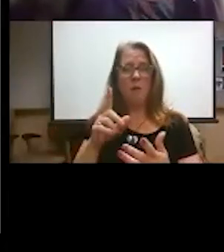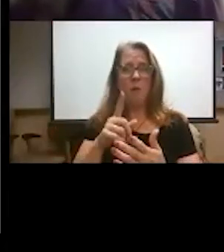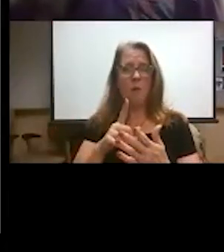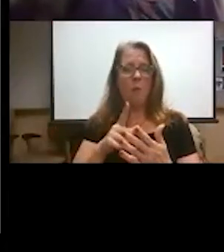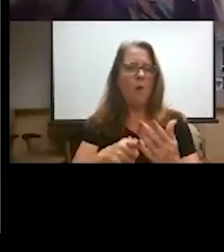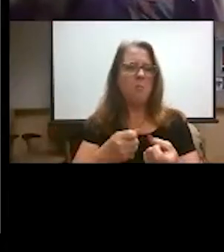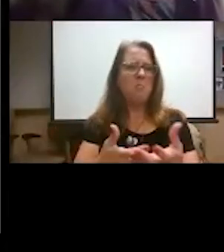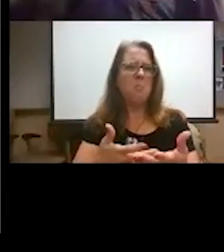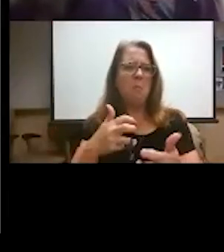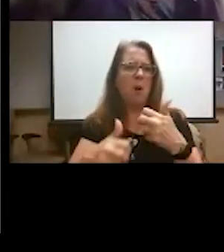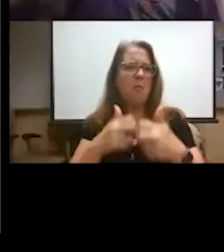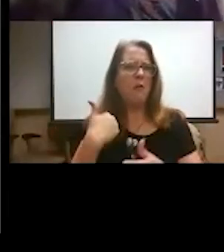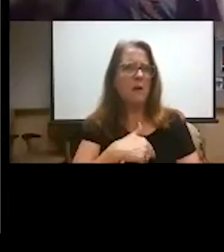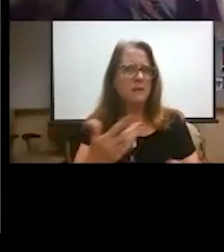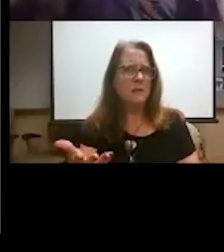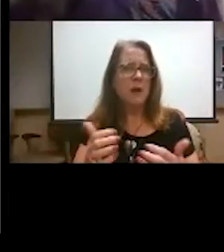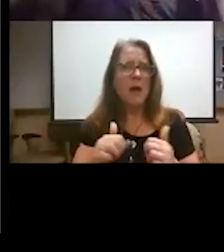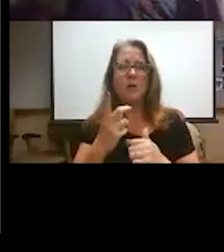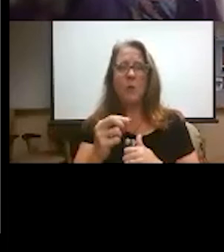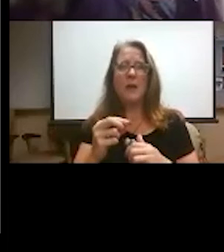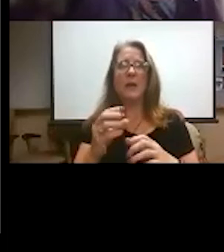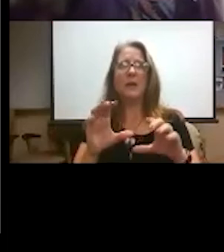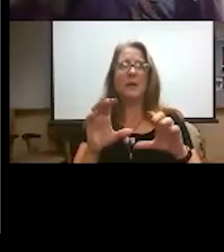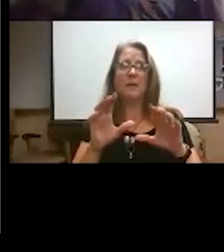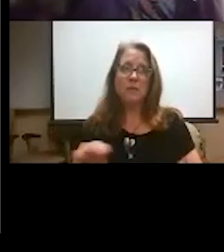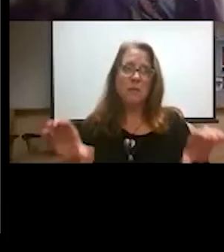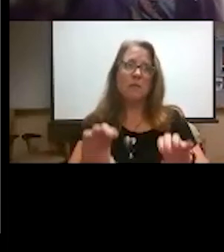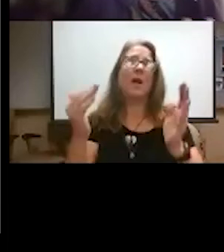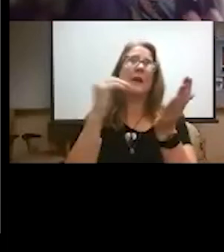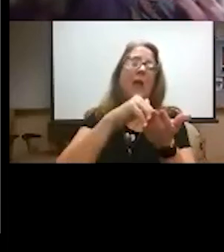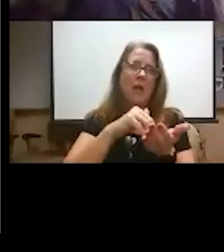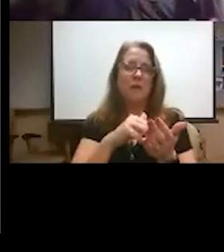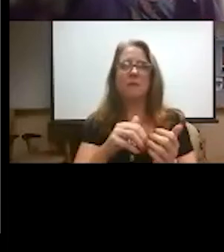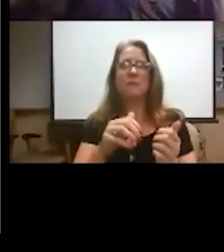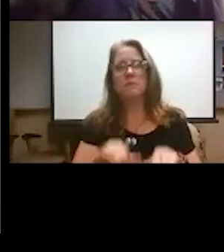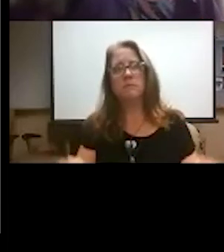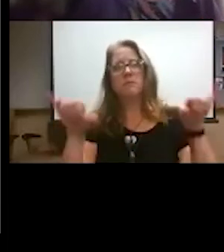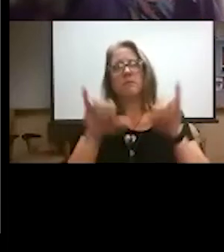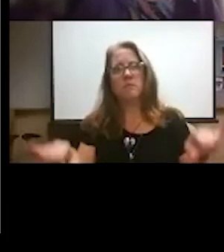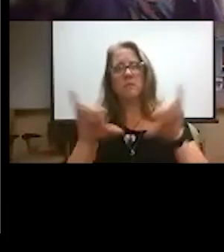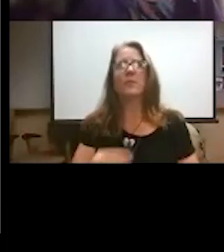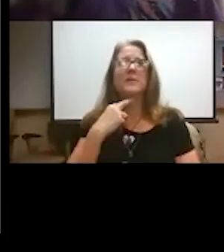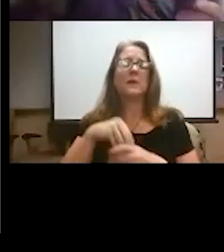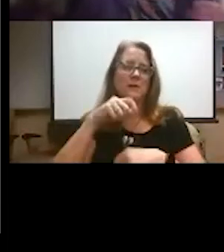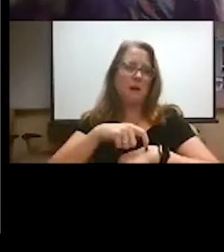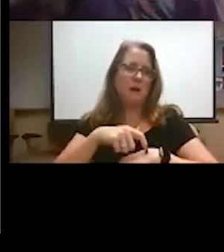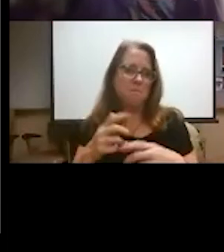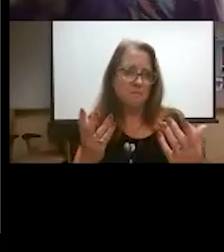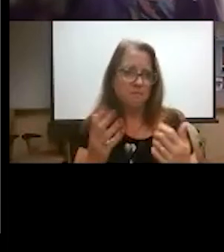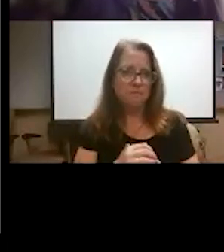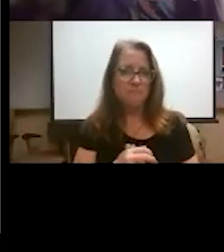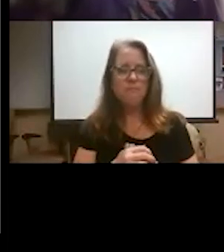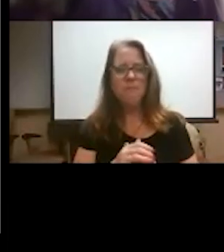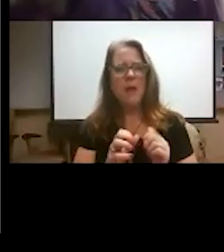us? How do we get into reenactments with each other and with our patients that keep us stuck in time? How much do